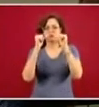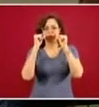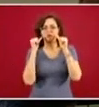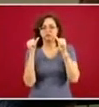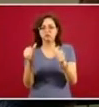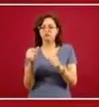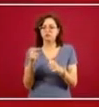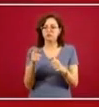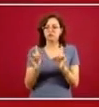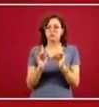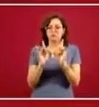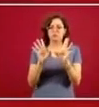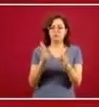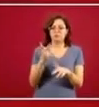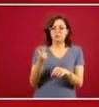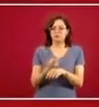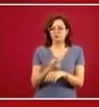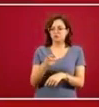We